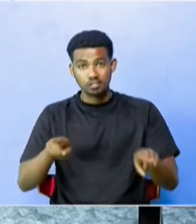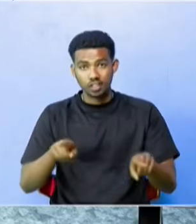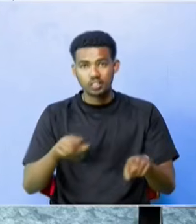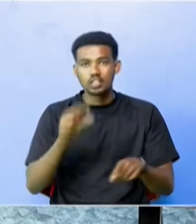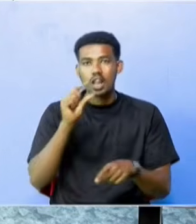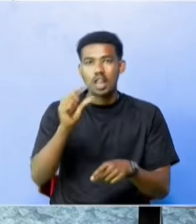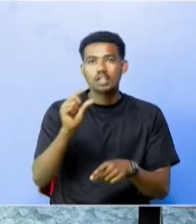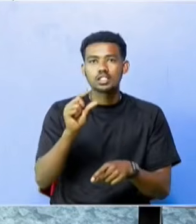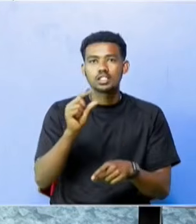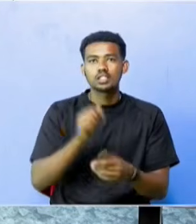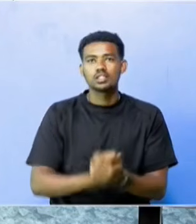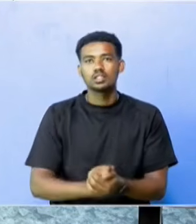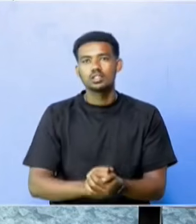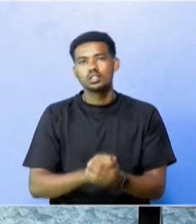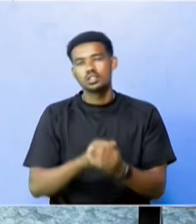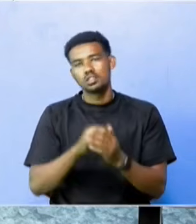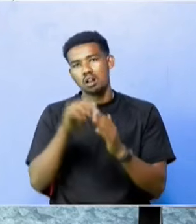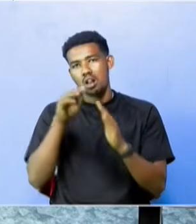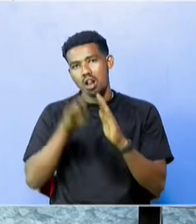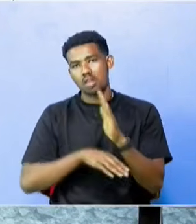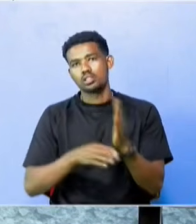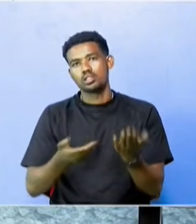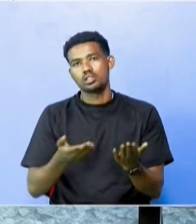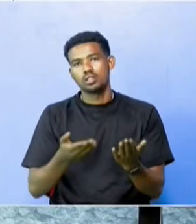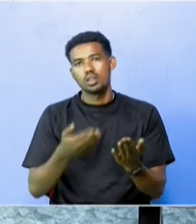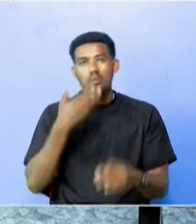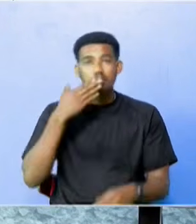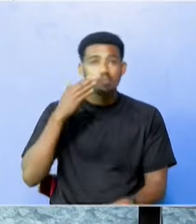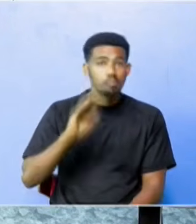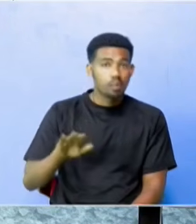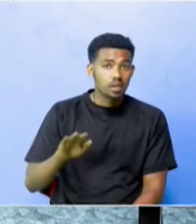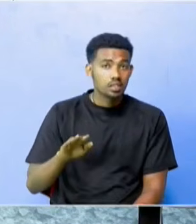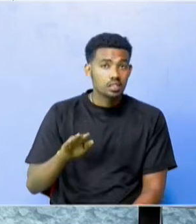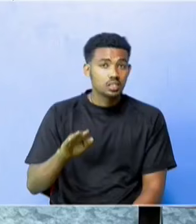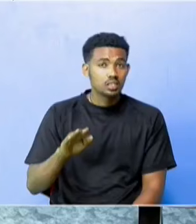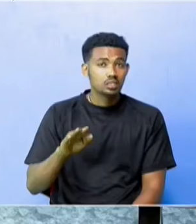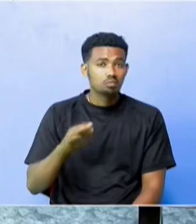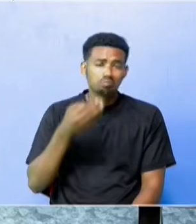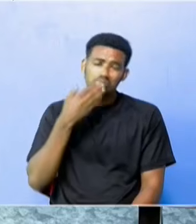Little, less. Badly,